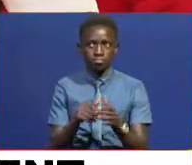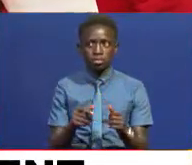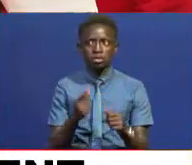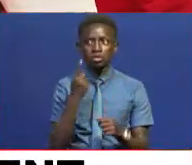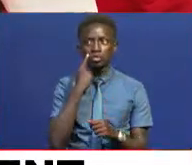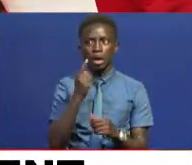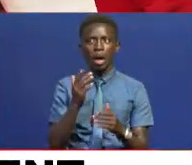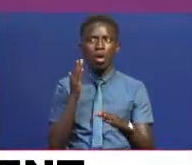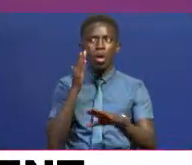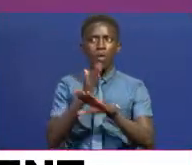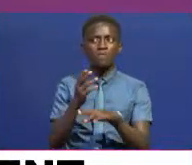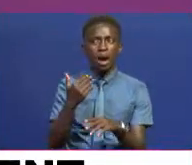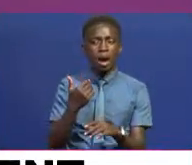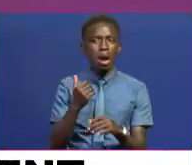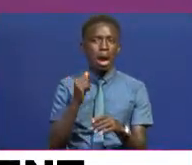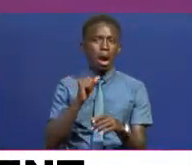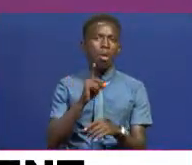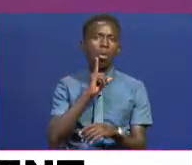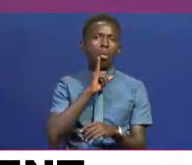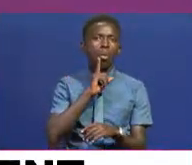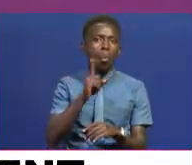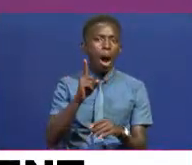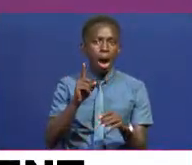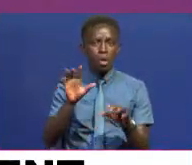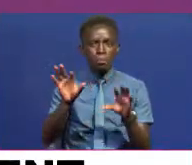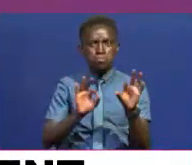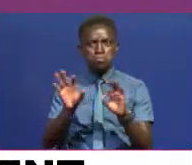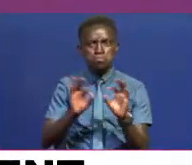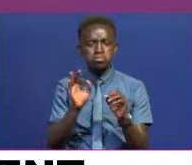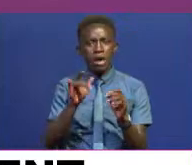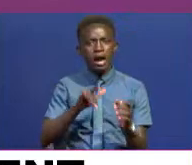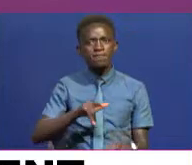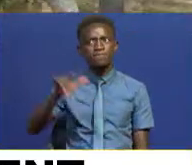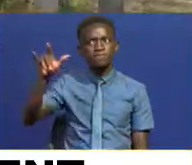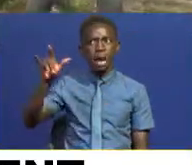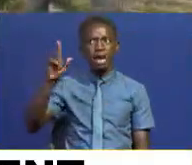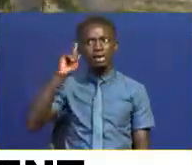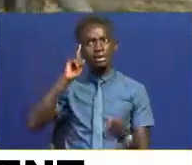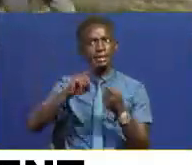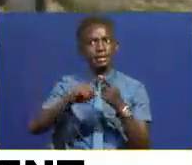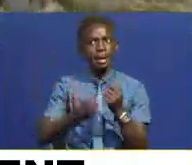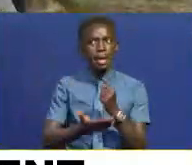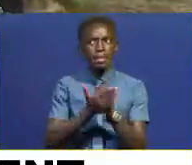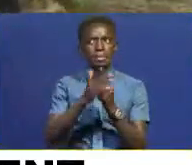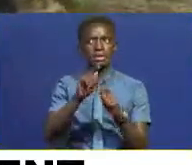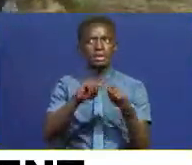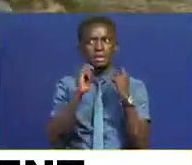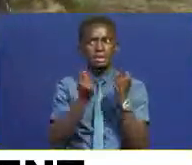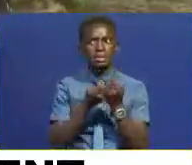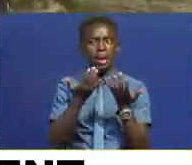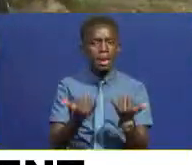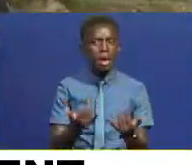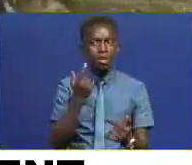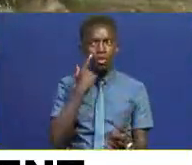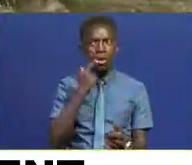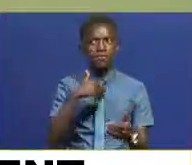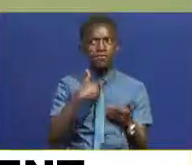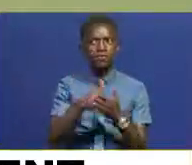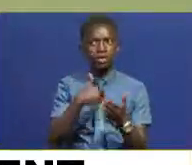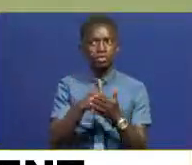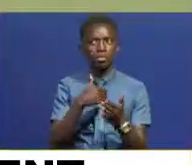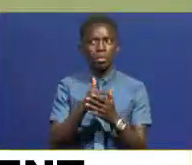slots to travel to Europe for trials, in addition to helping their respective teams win this year's Rausha Kipaji football